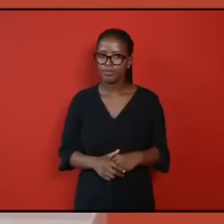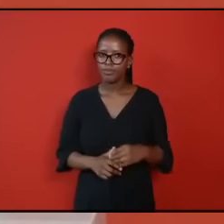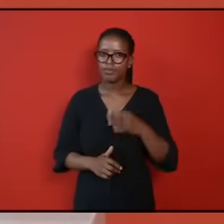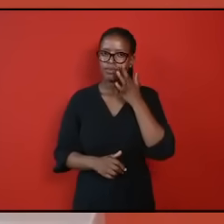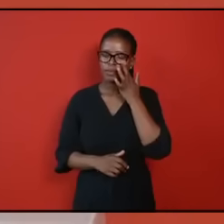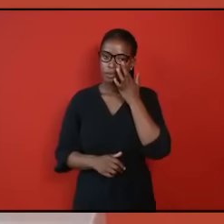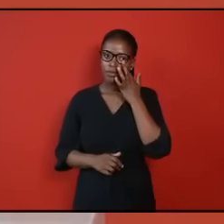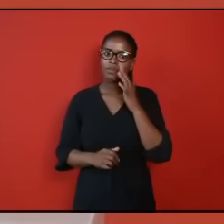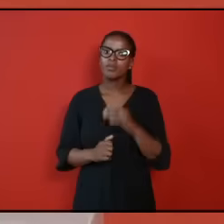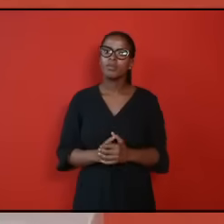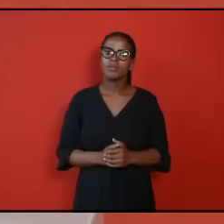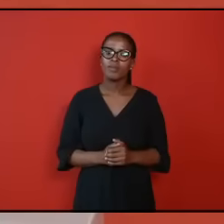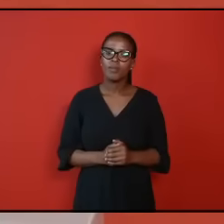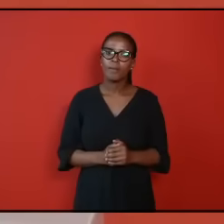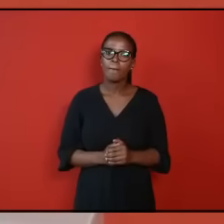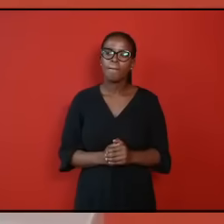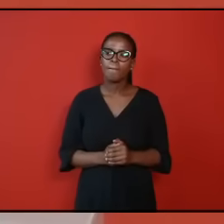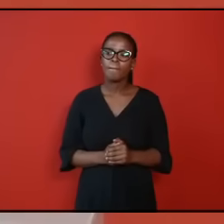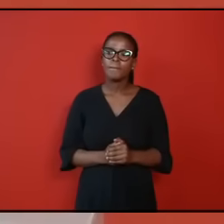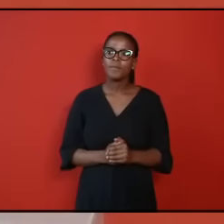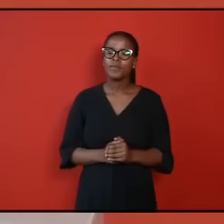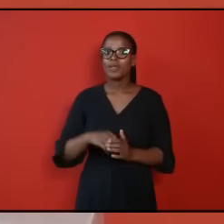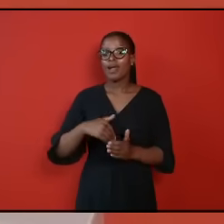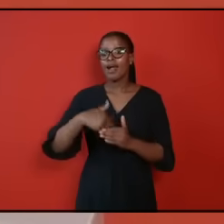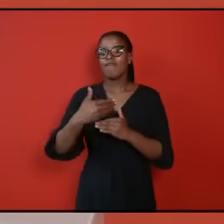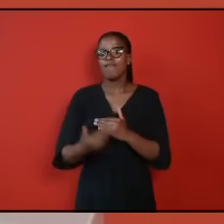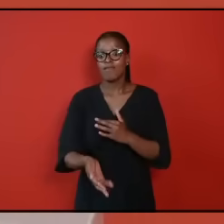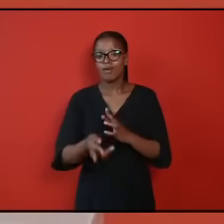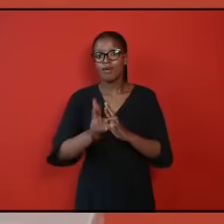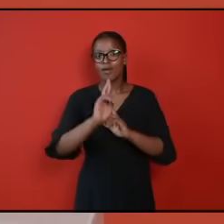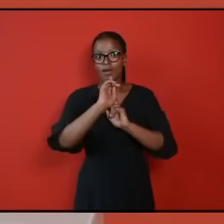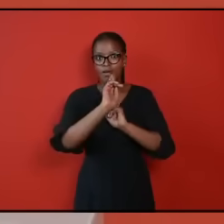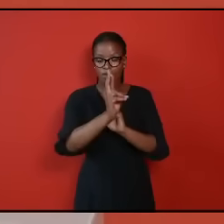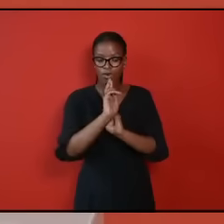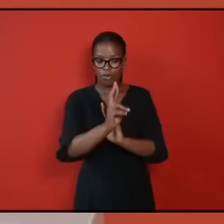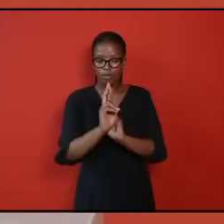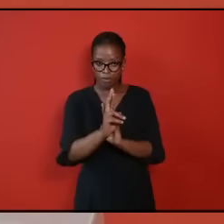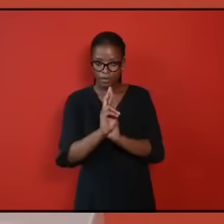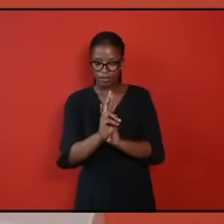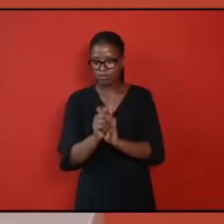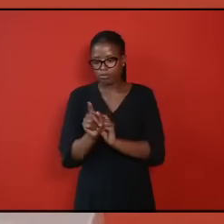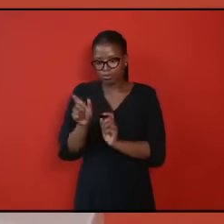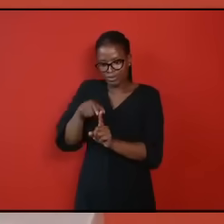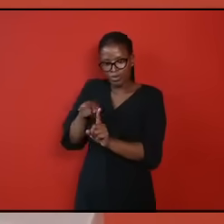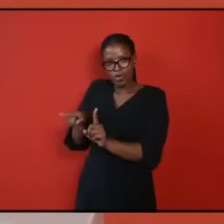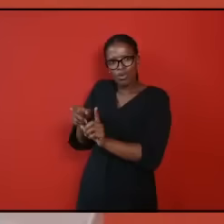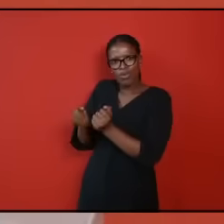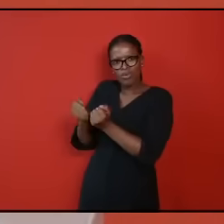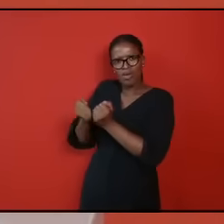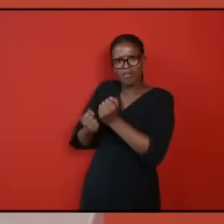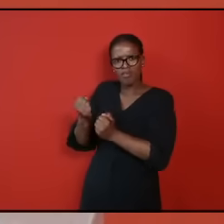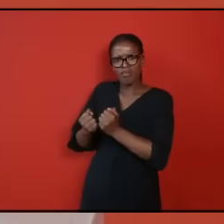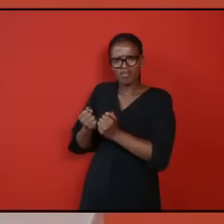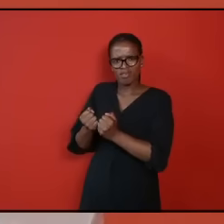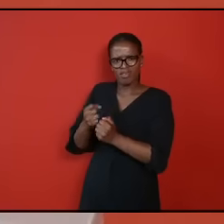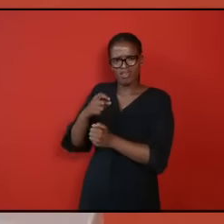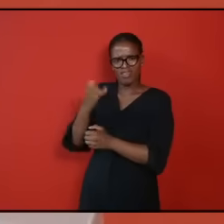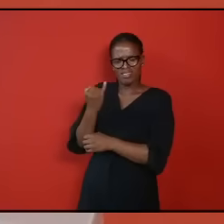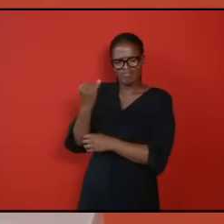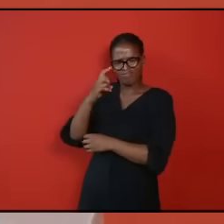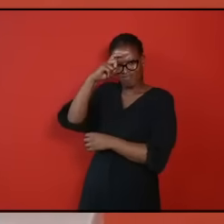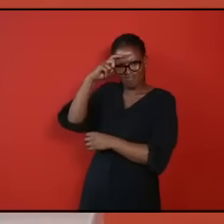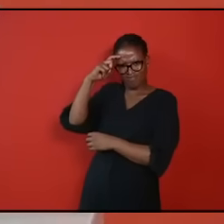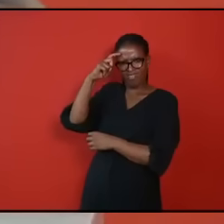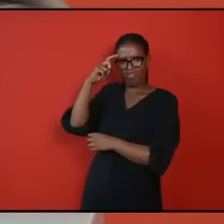Then report the person straight away that the driver doesn't look sober. It's our children. Don't play